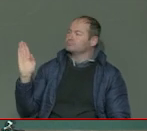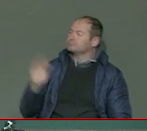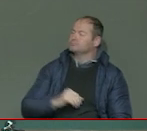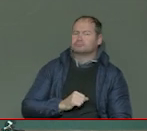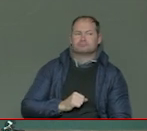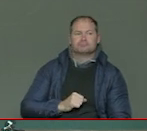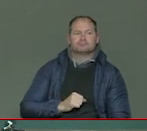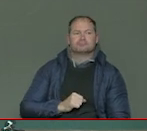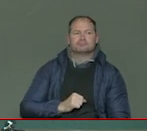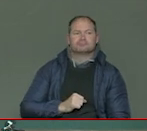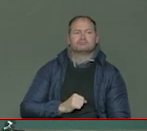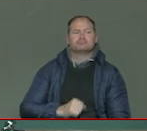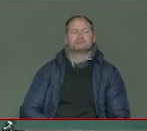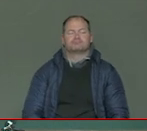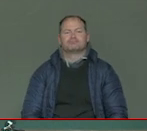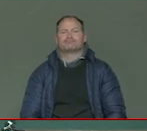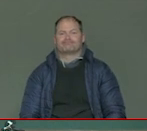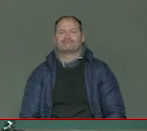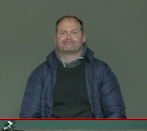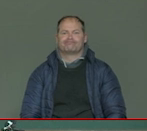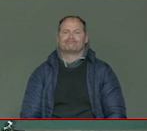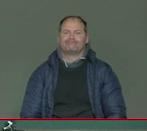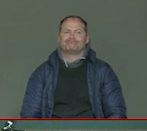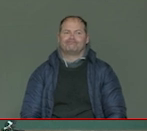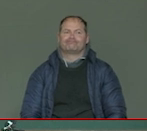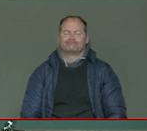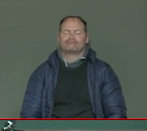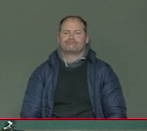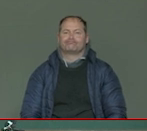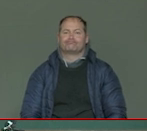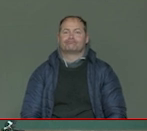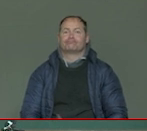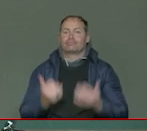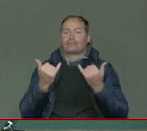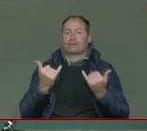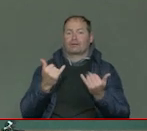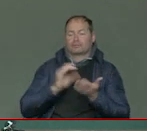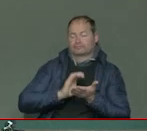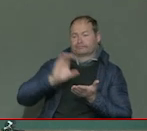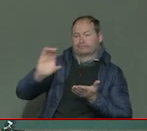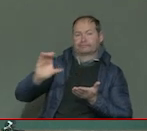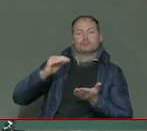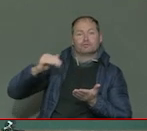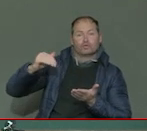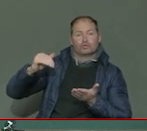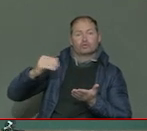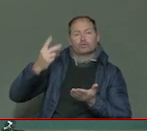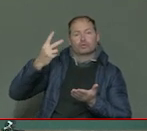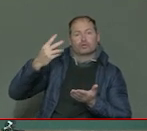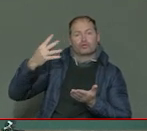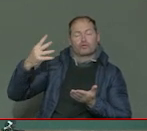102,500. All right. They say the outstanding deposit of 24,400 on the